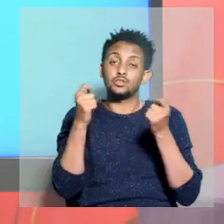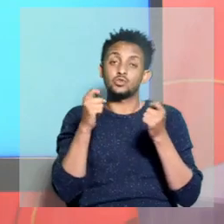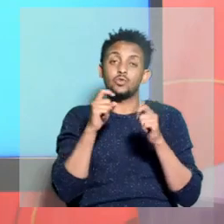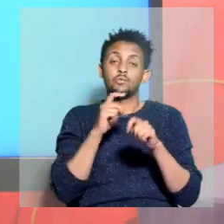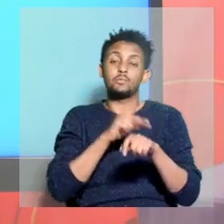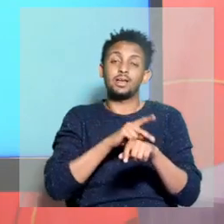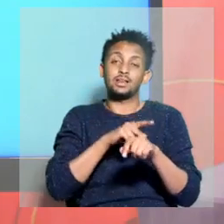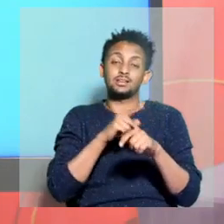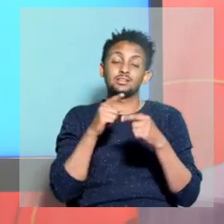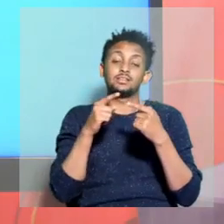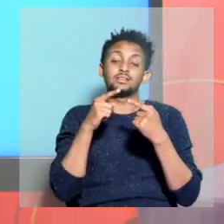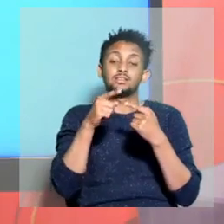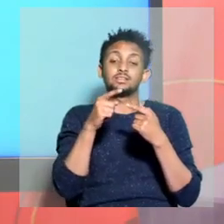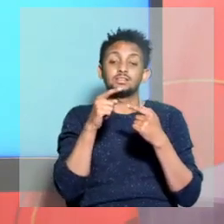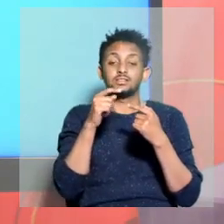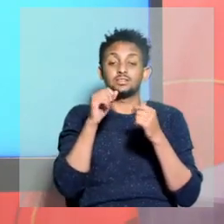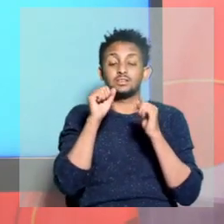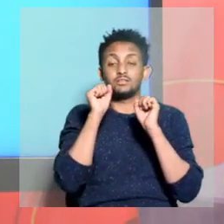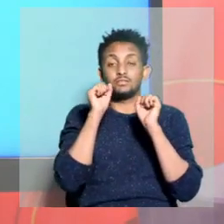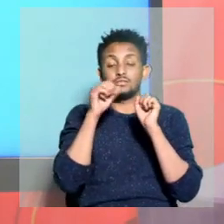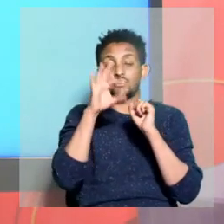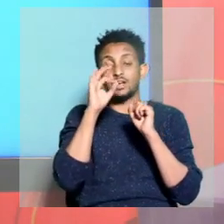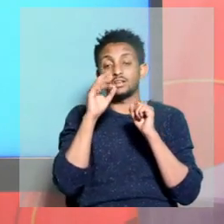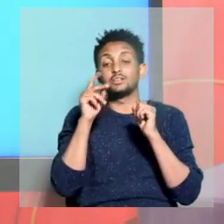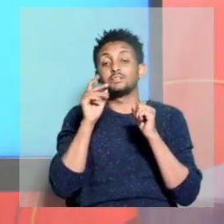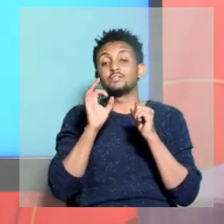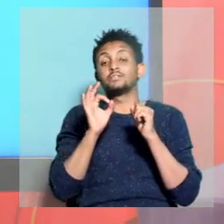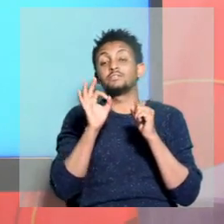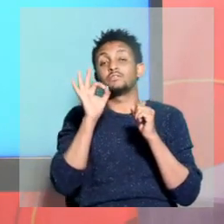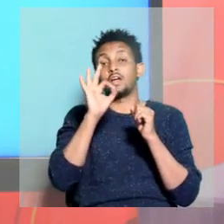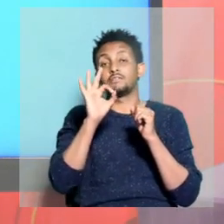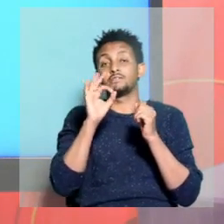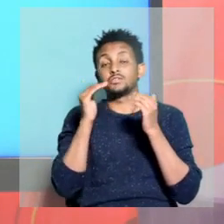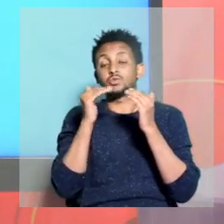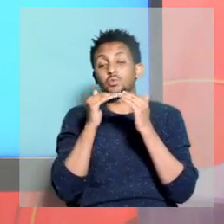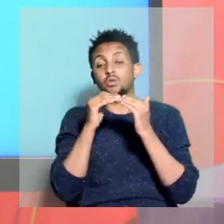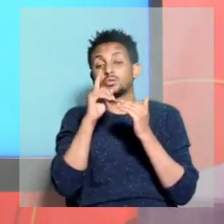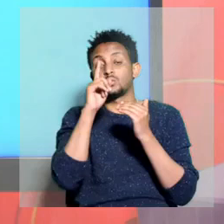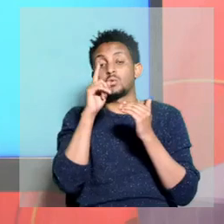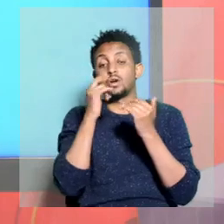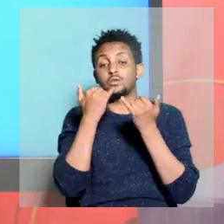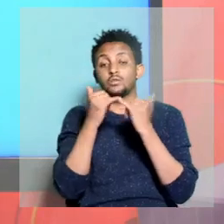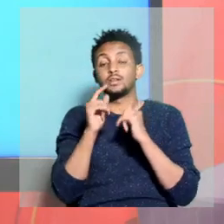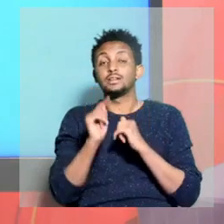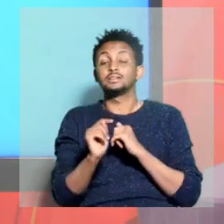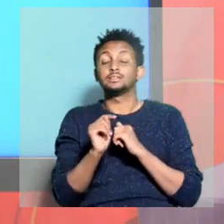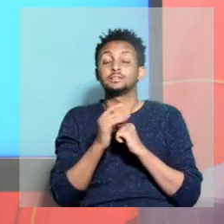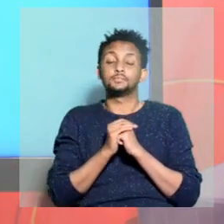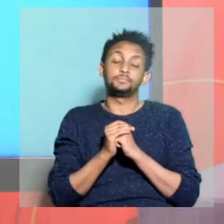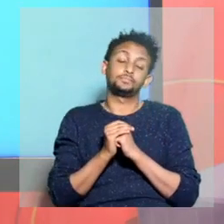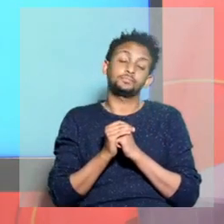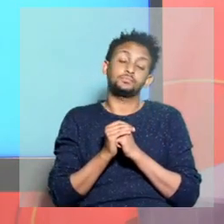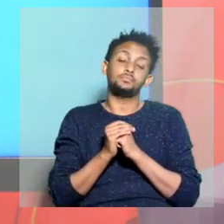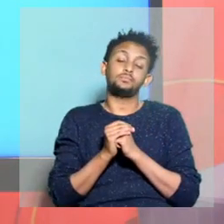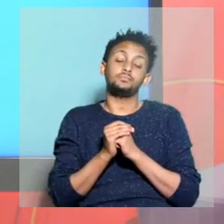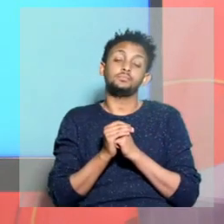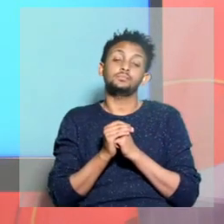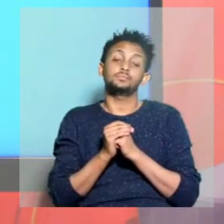period, you can inverse this and find the frequency as 1 over 2 pi root of G over L.